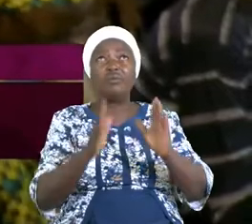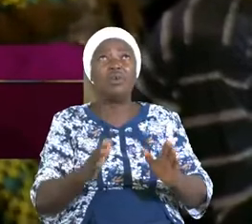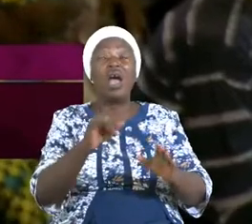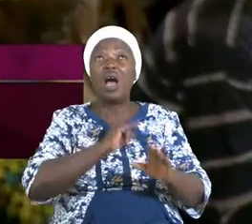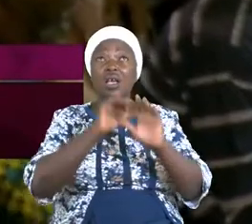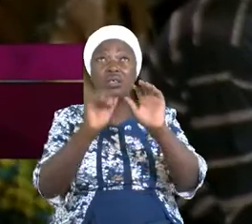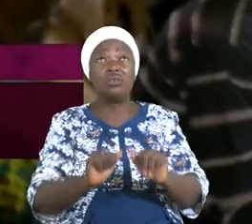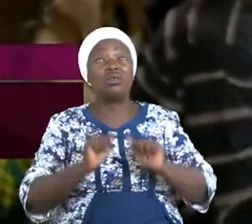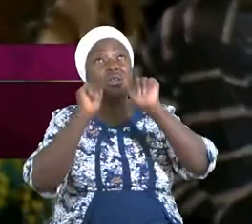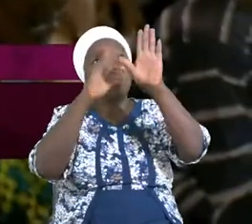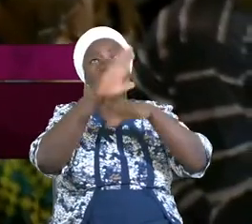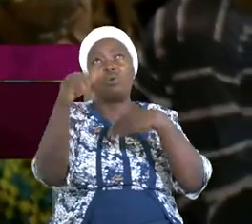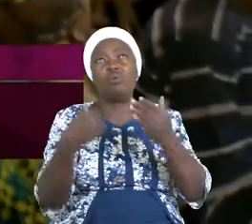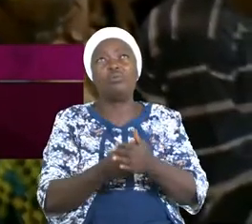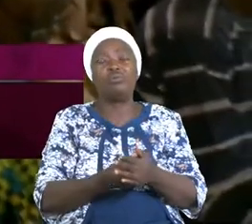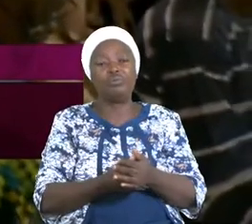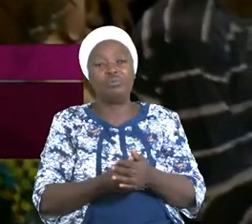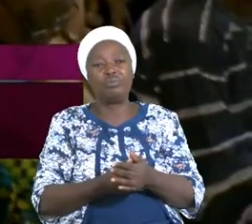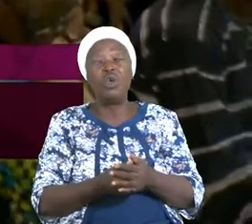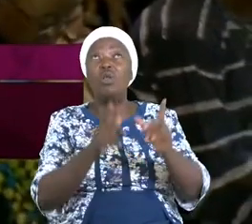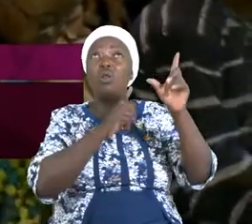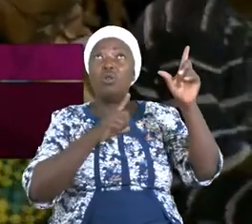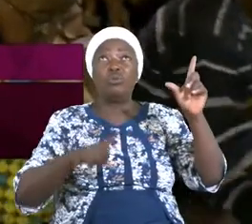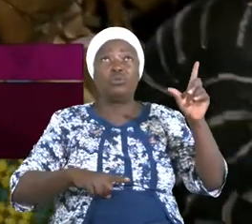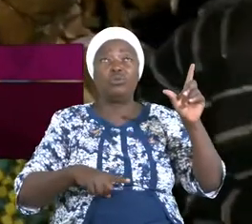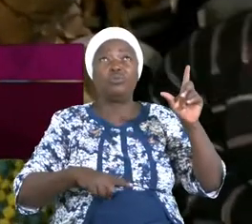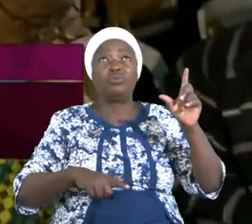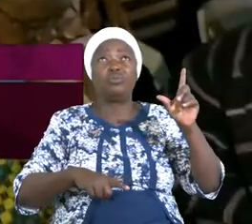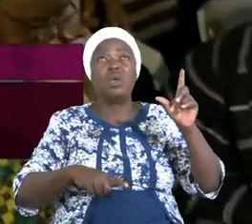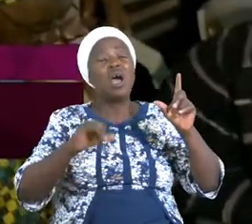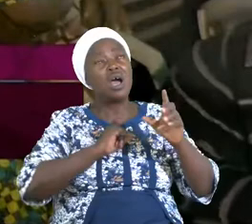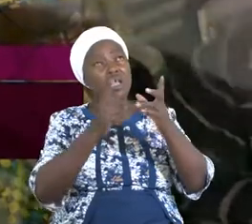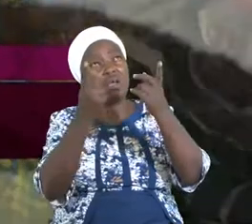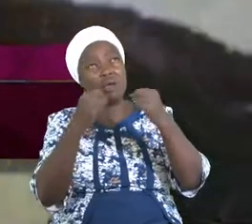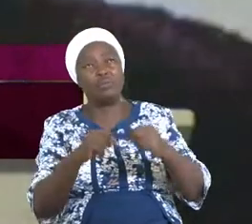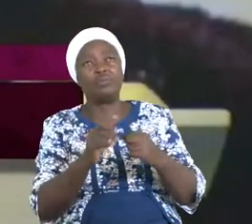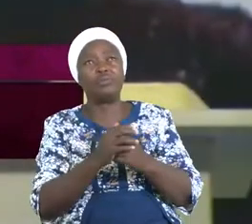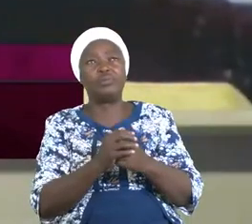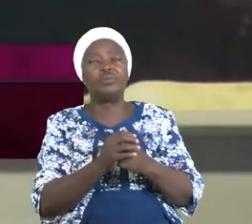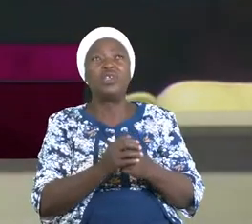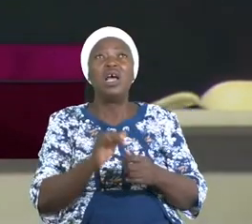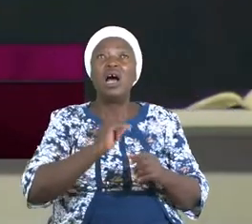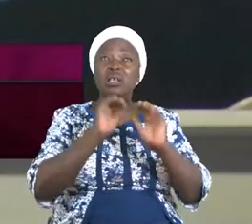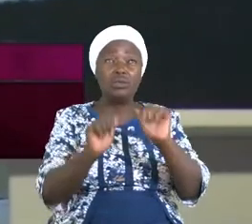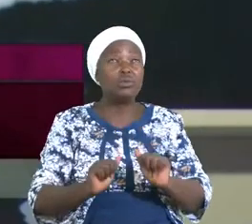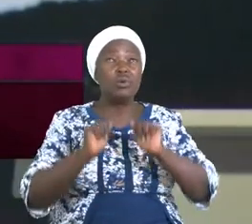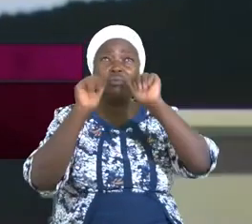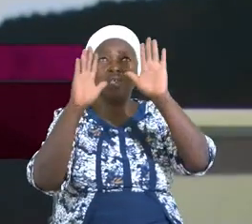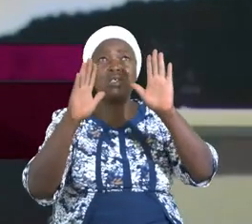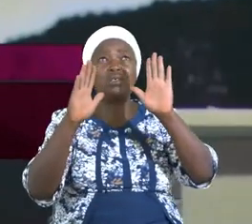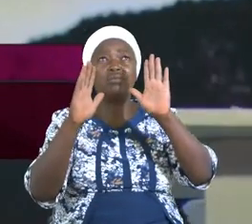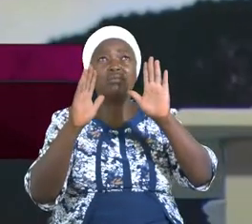surrender all. Lord, I come. I submit. Like a